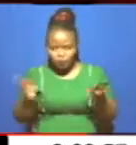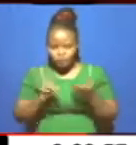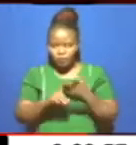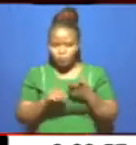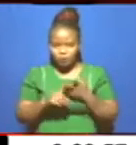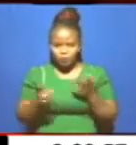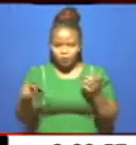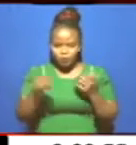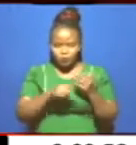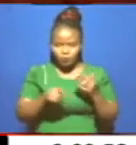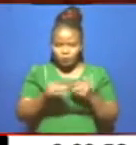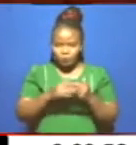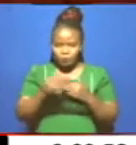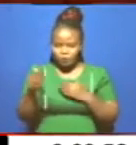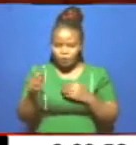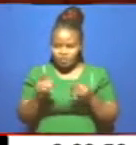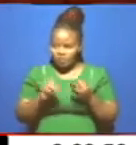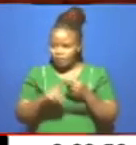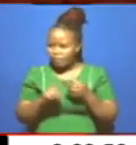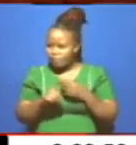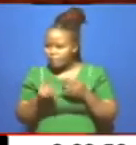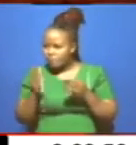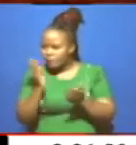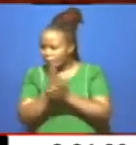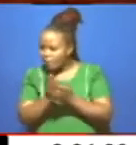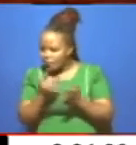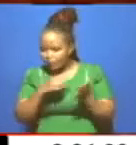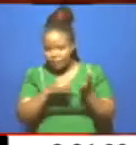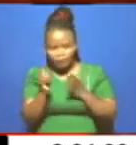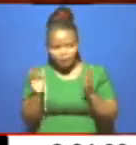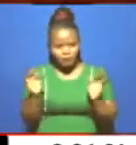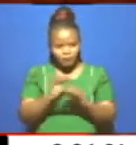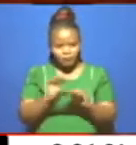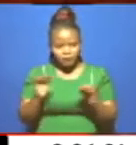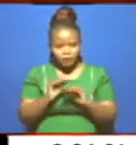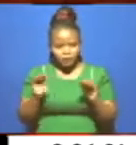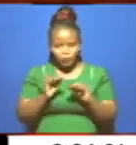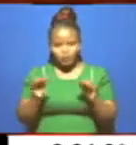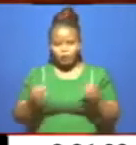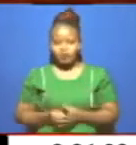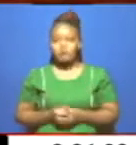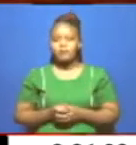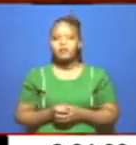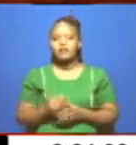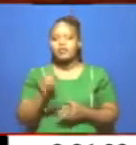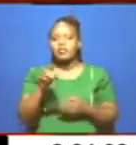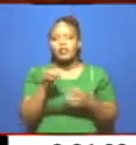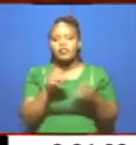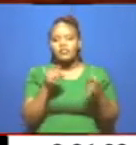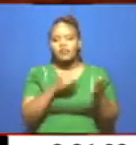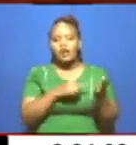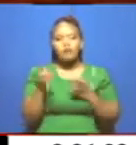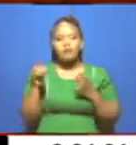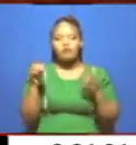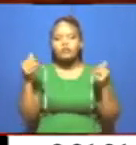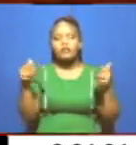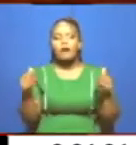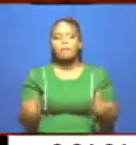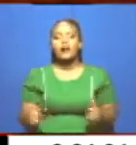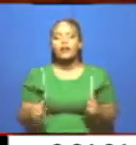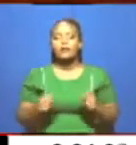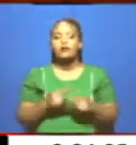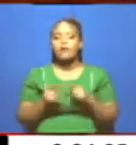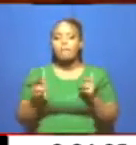is not documented. Medium-term debt management strategy be approved, but inconsistent with the fiscal deficit of